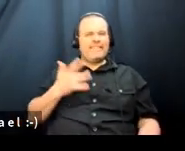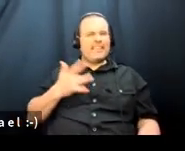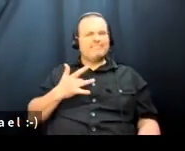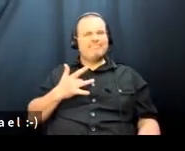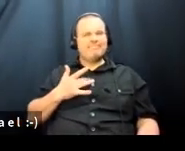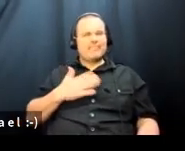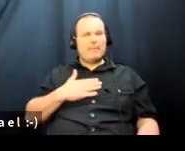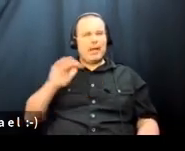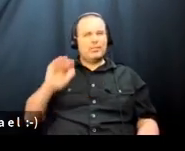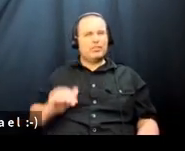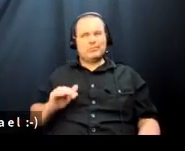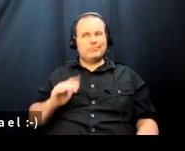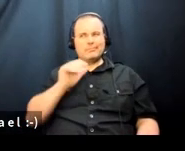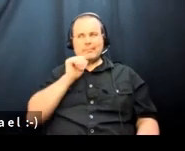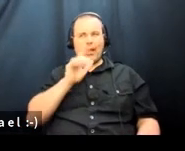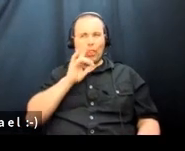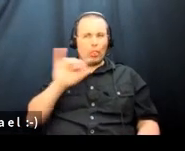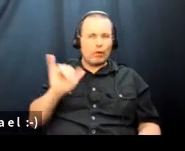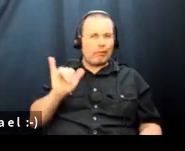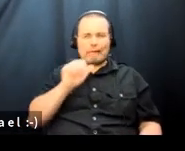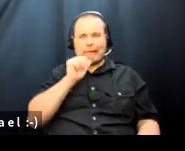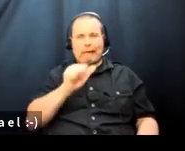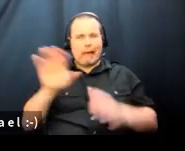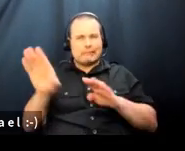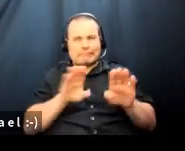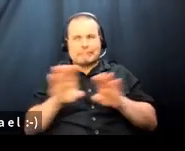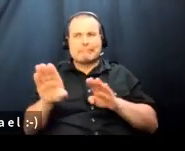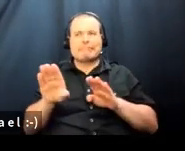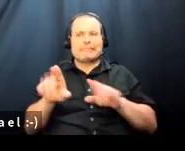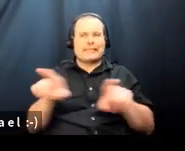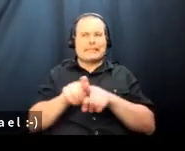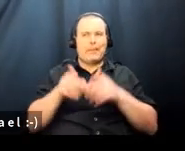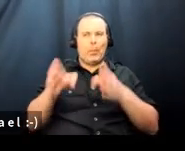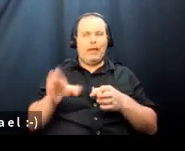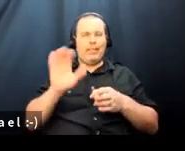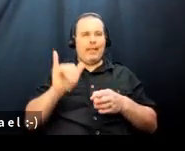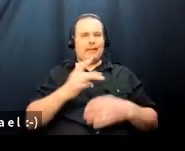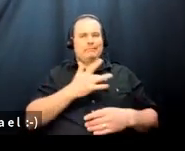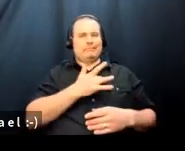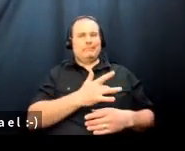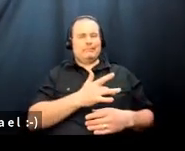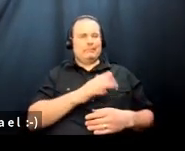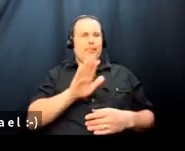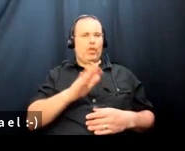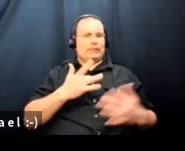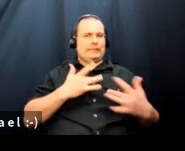same as other children their age. That's one of the things that makes them concerned for their child's